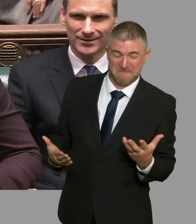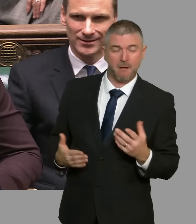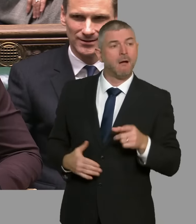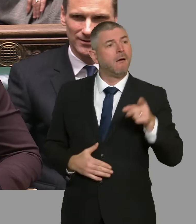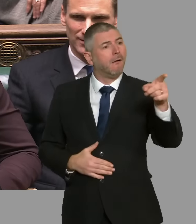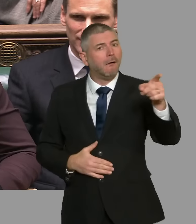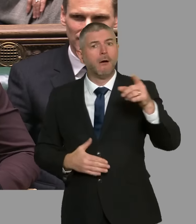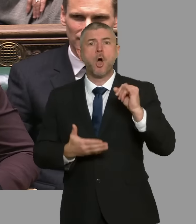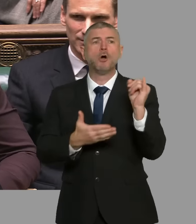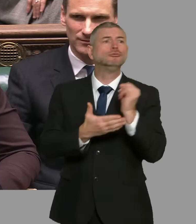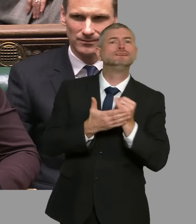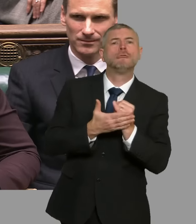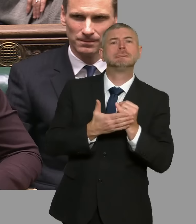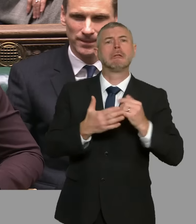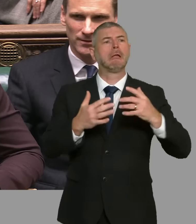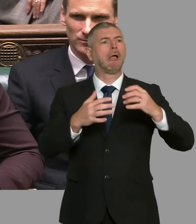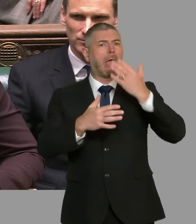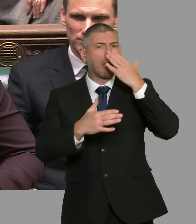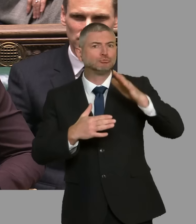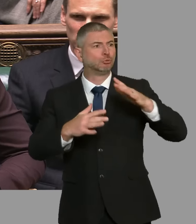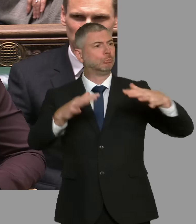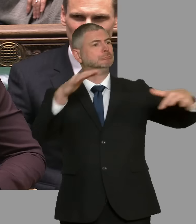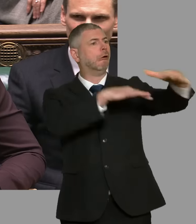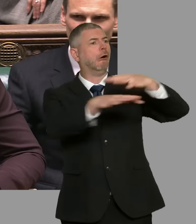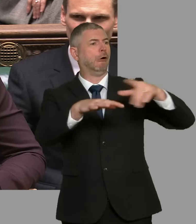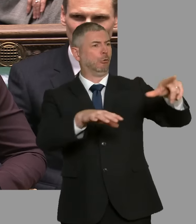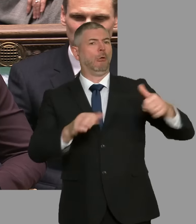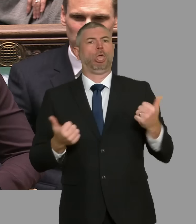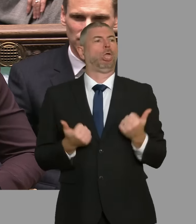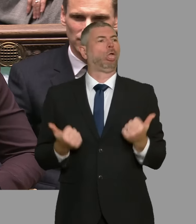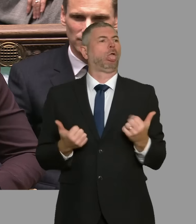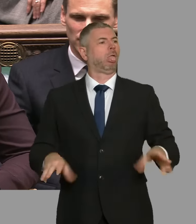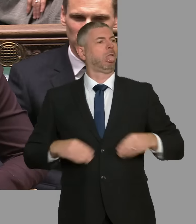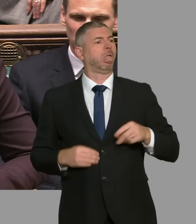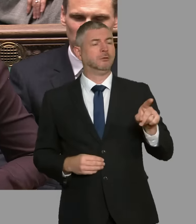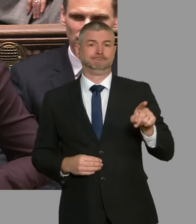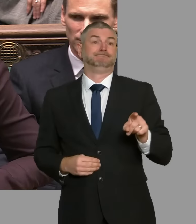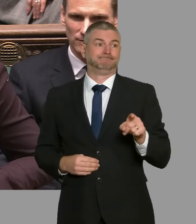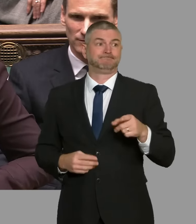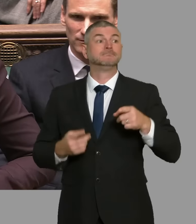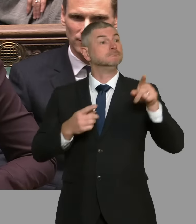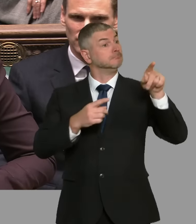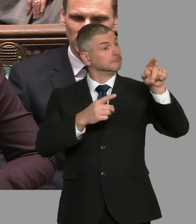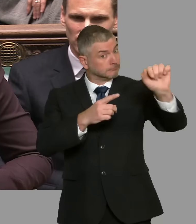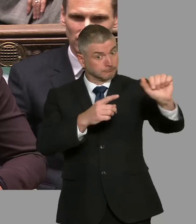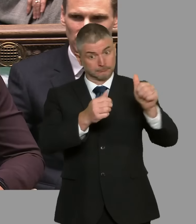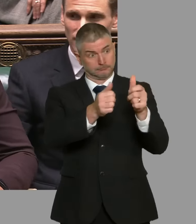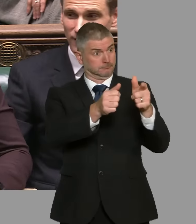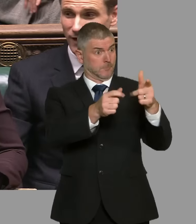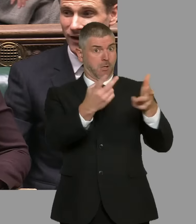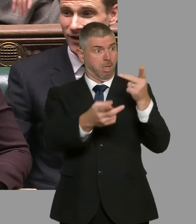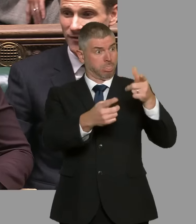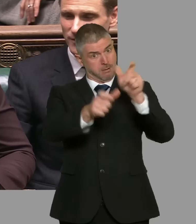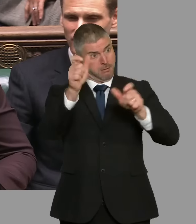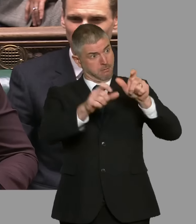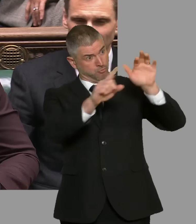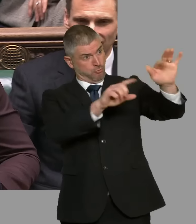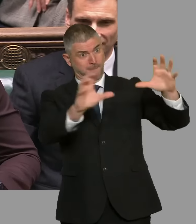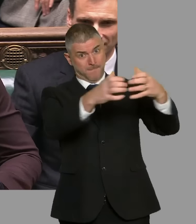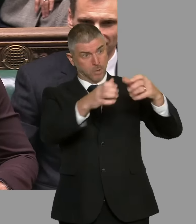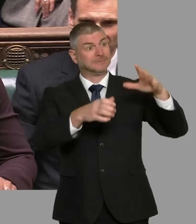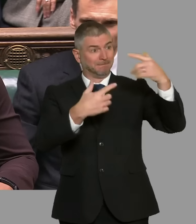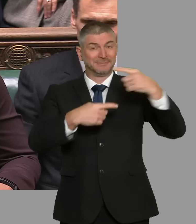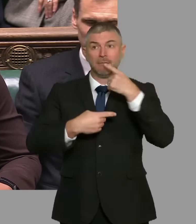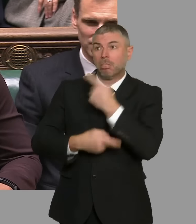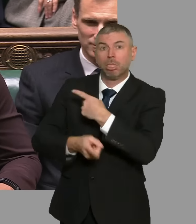last night, his allies accused not just the Health Secretary, but the Home Secretary and even the Energy Secretary of launching leadership